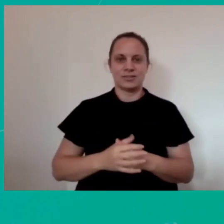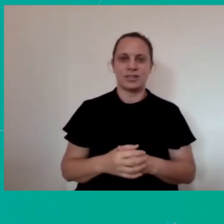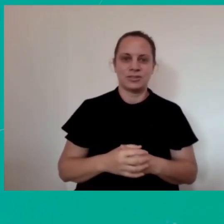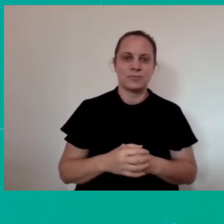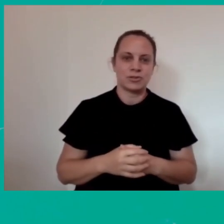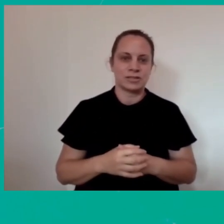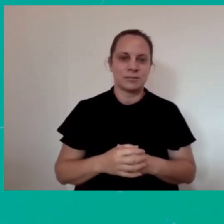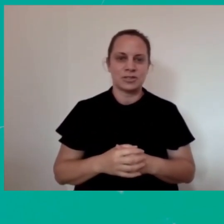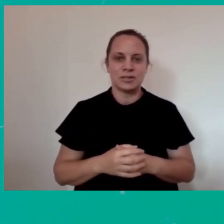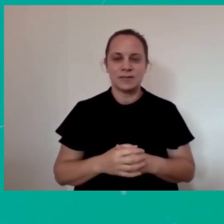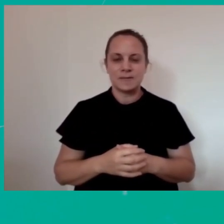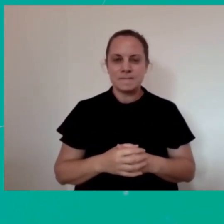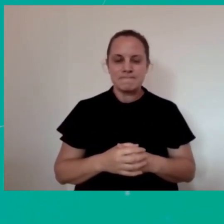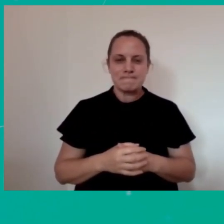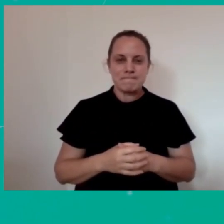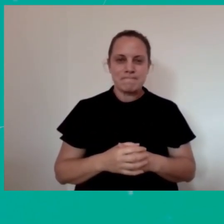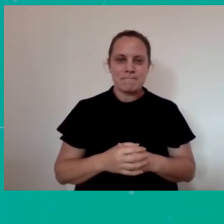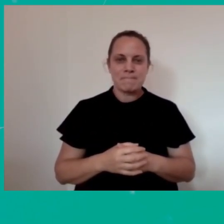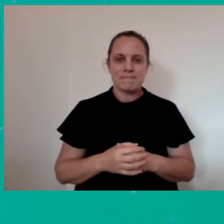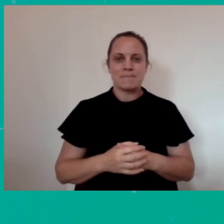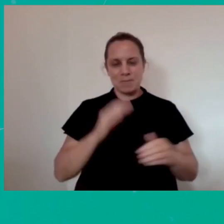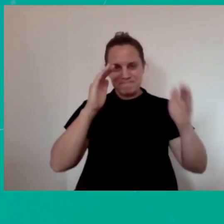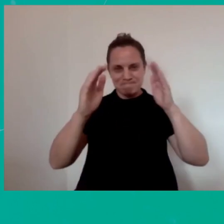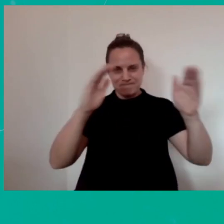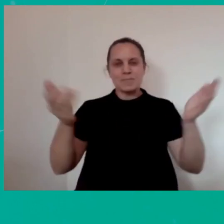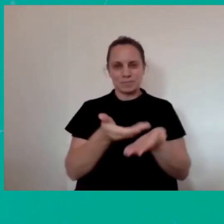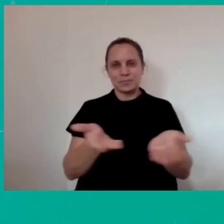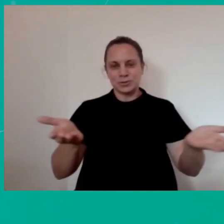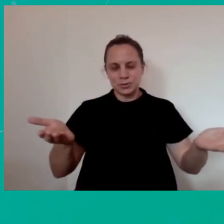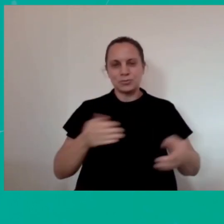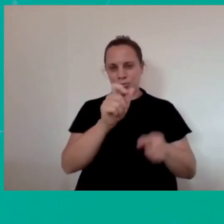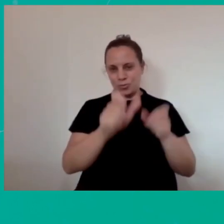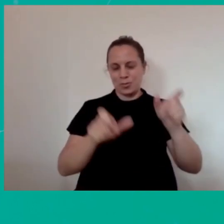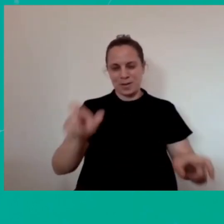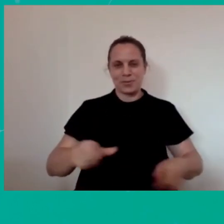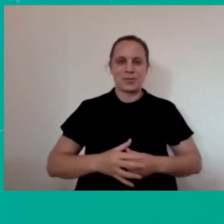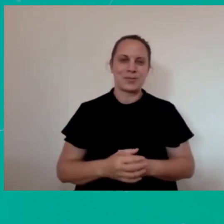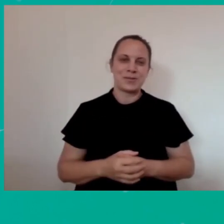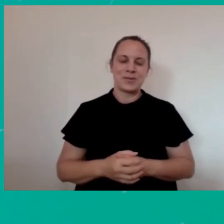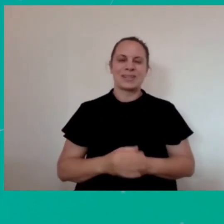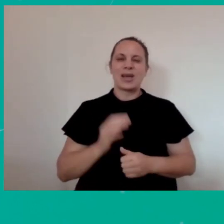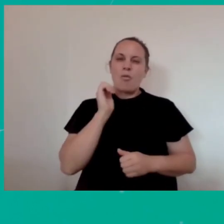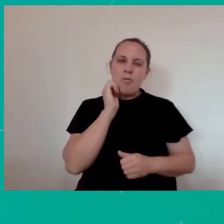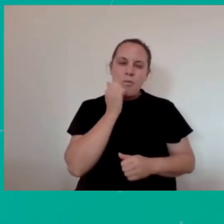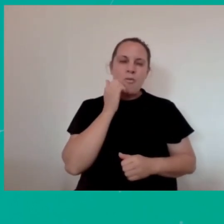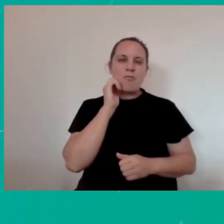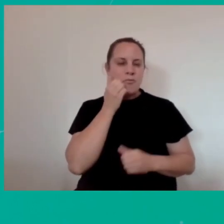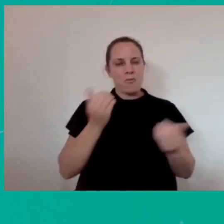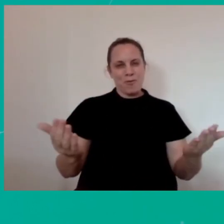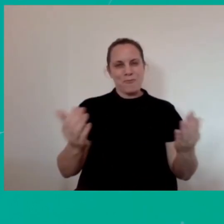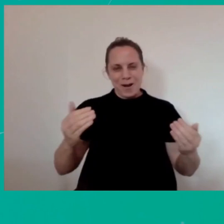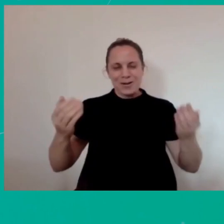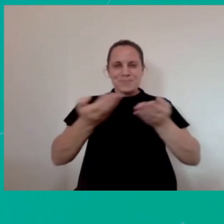Tēnā koutou katoa, Māori tangata, Māori ora. A very warm welcome to